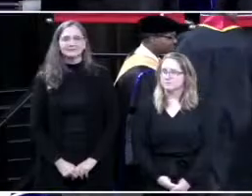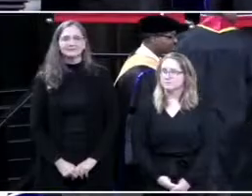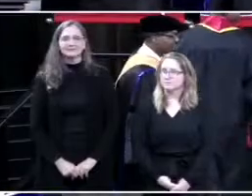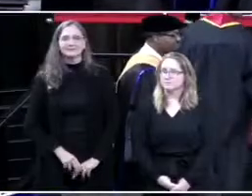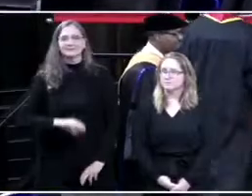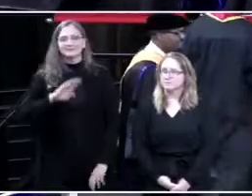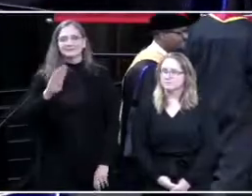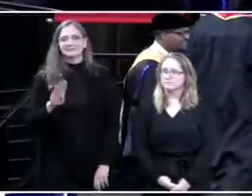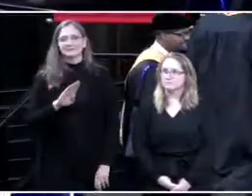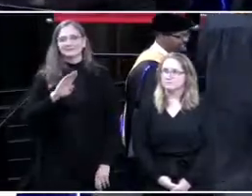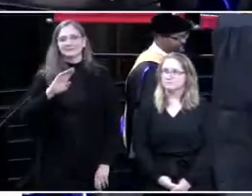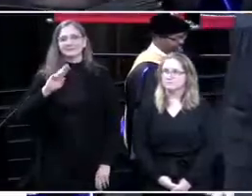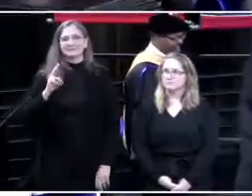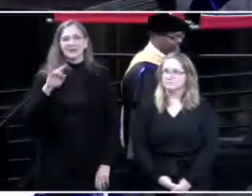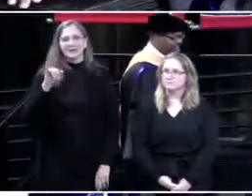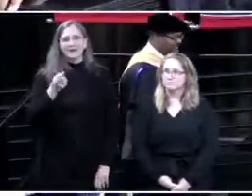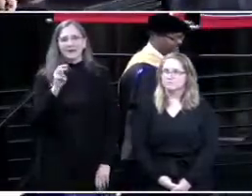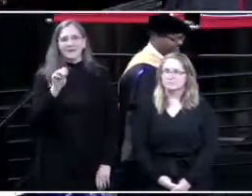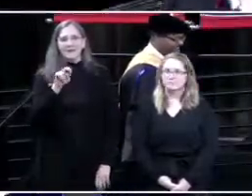Brian Ganenes Jimenez.